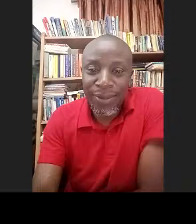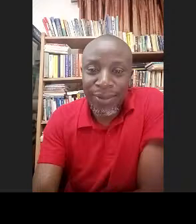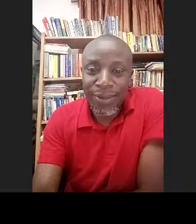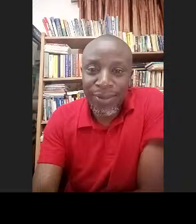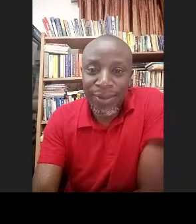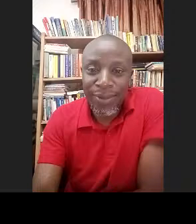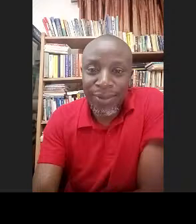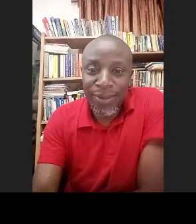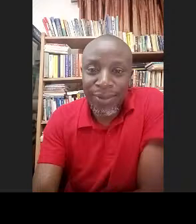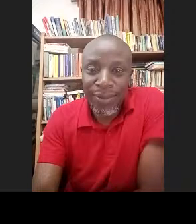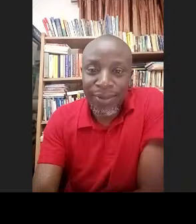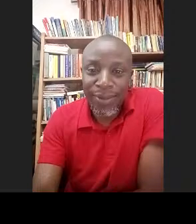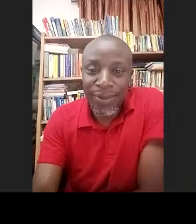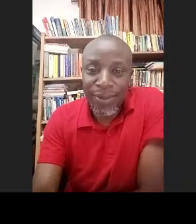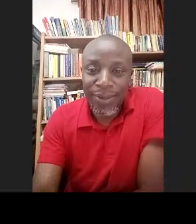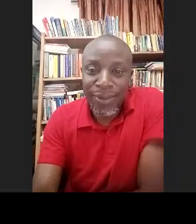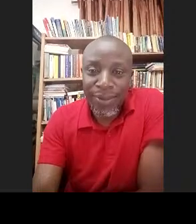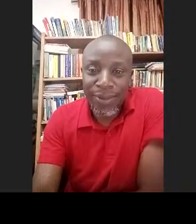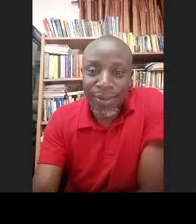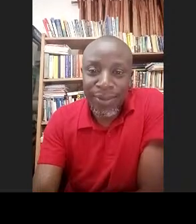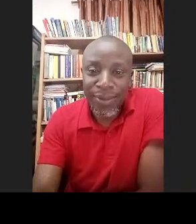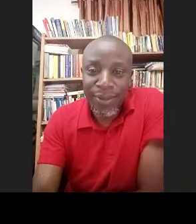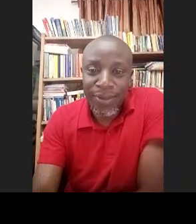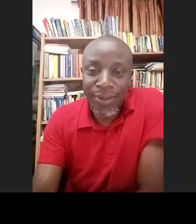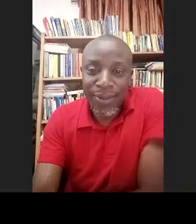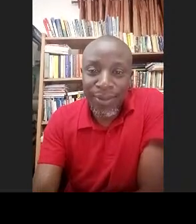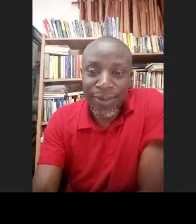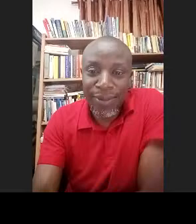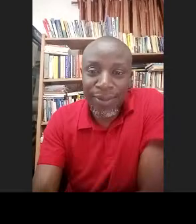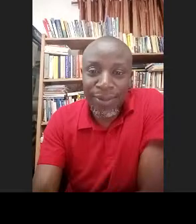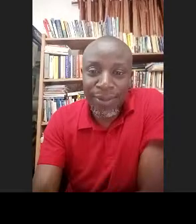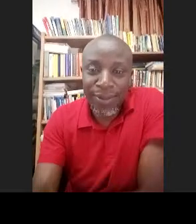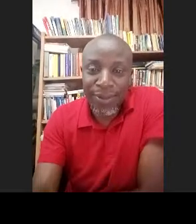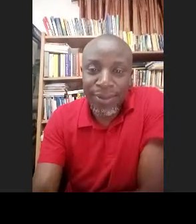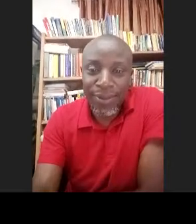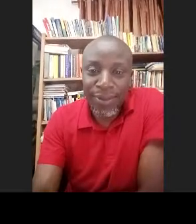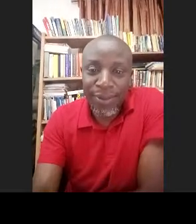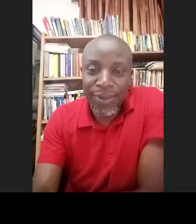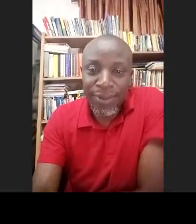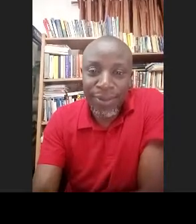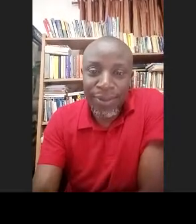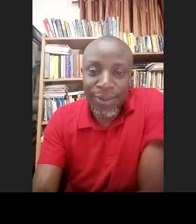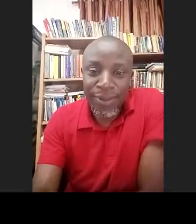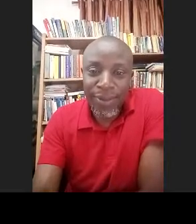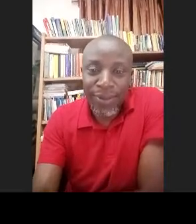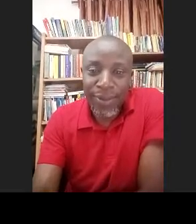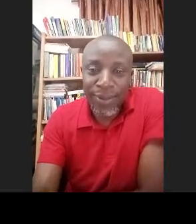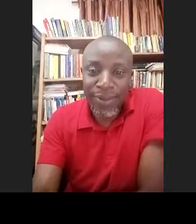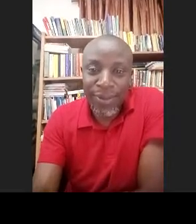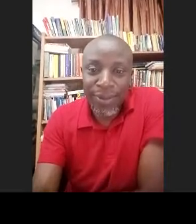Kindly reshare the WhatsApp group. You can share the WhatsApp group, Jacinta, as well.